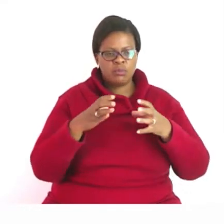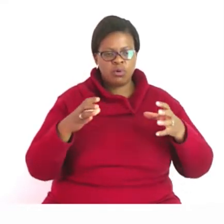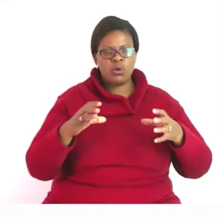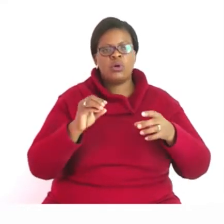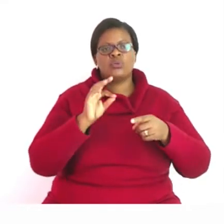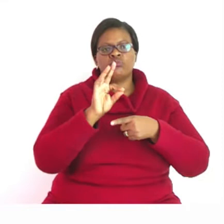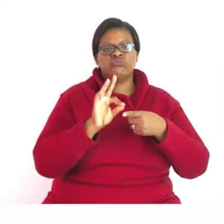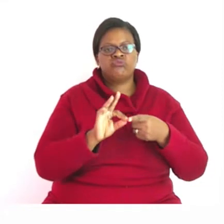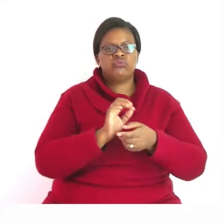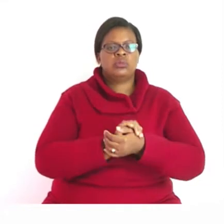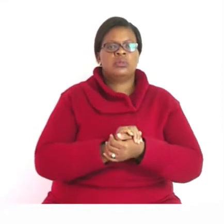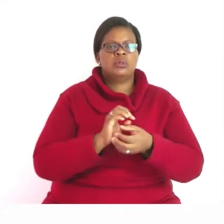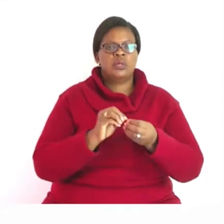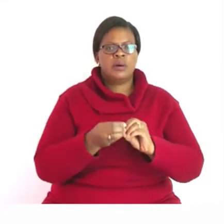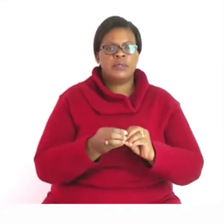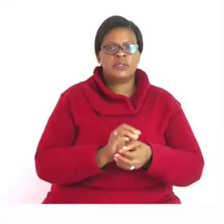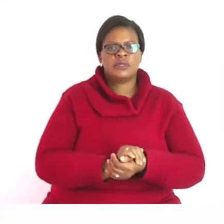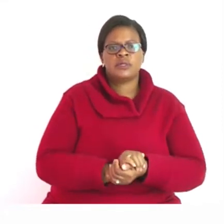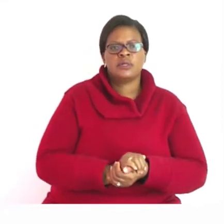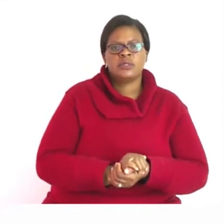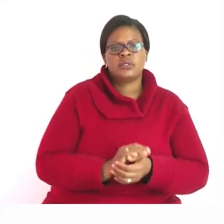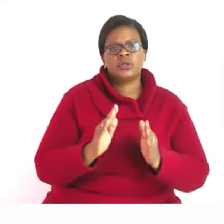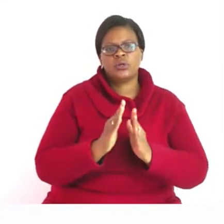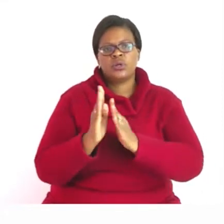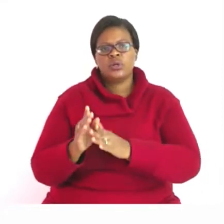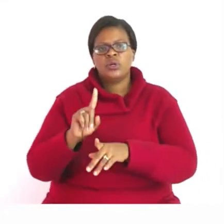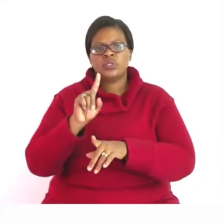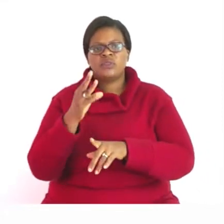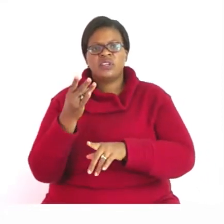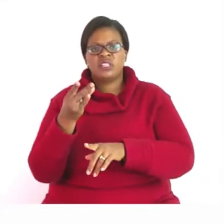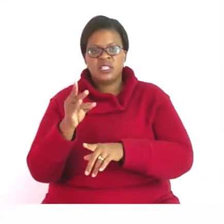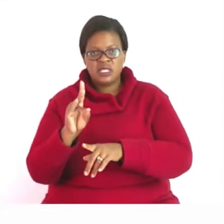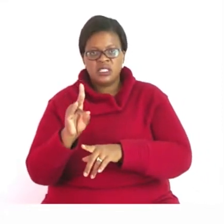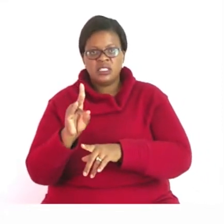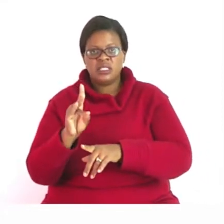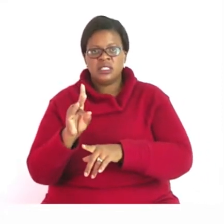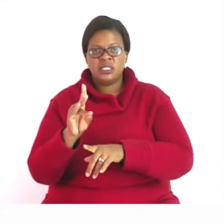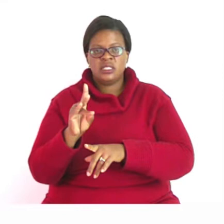On the right, we have 17. The factors of 17